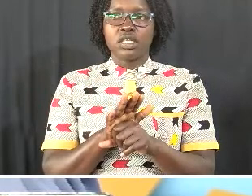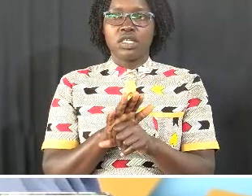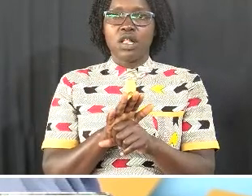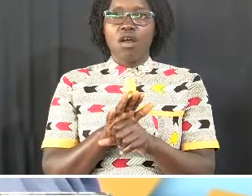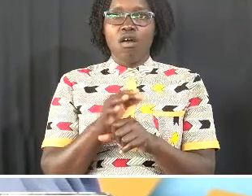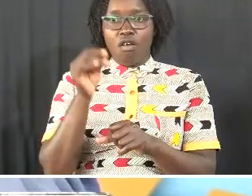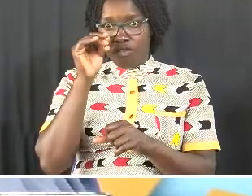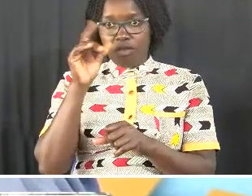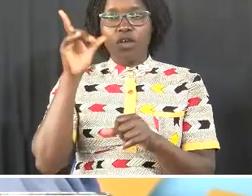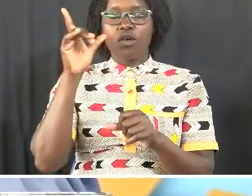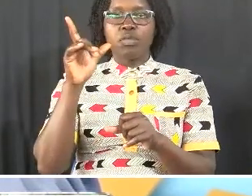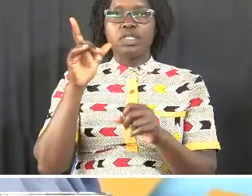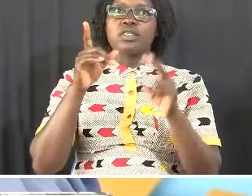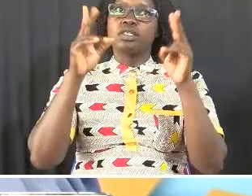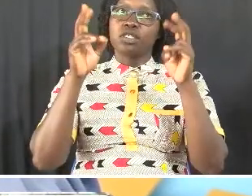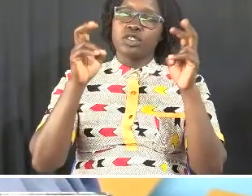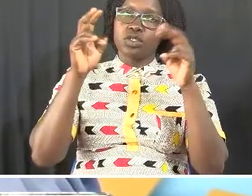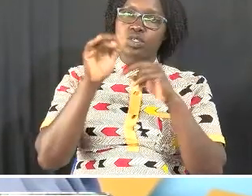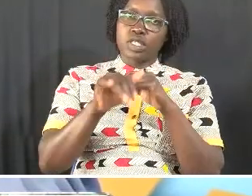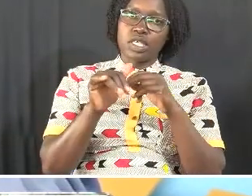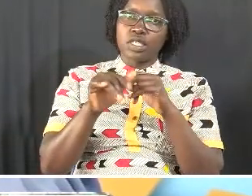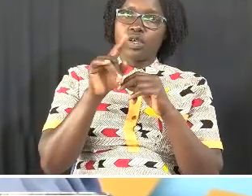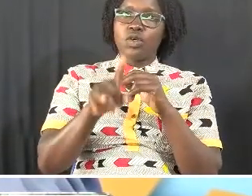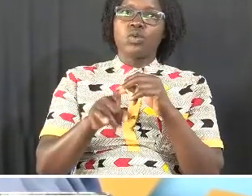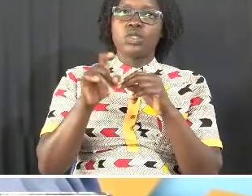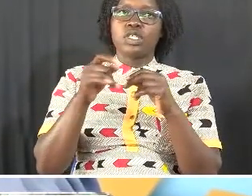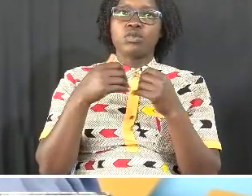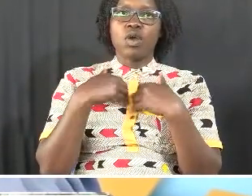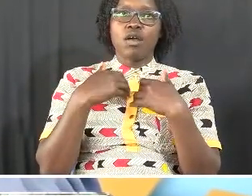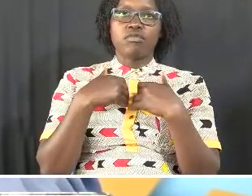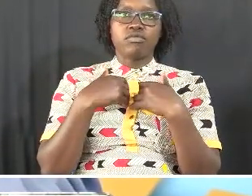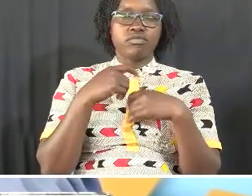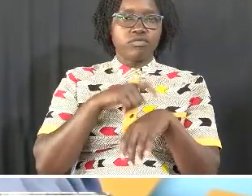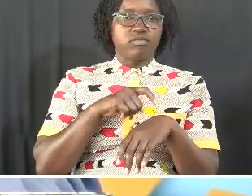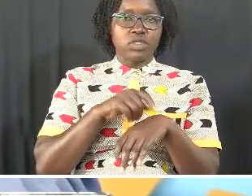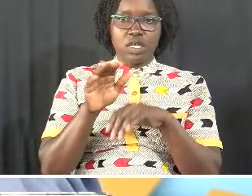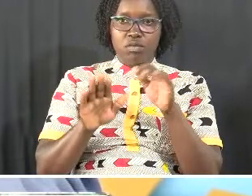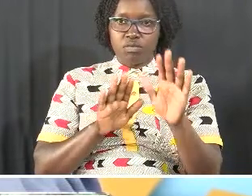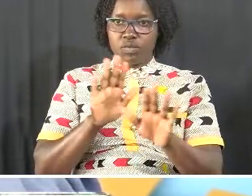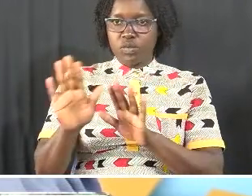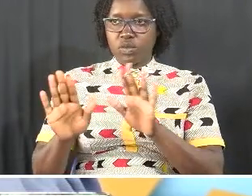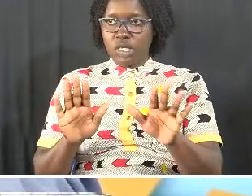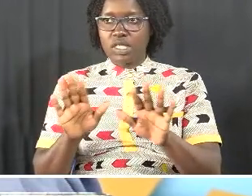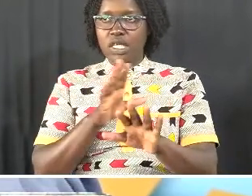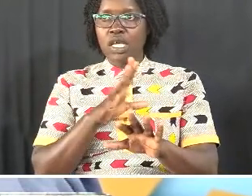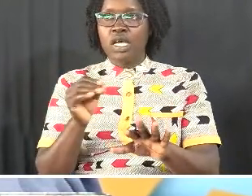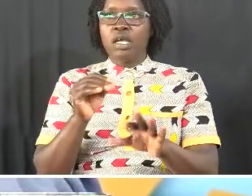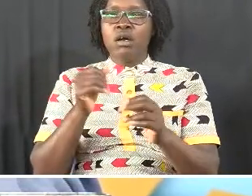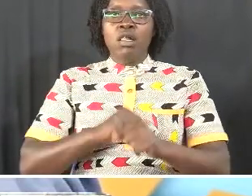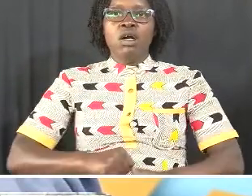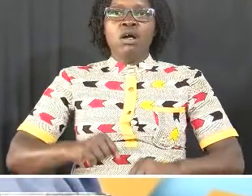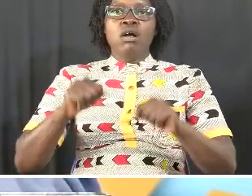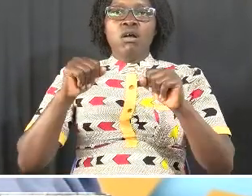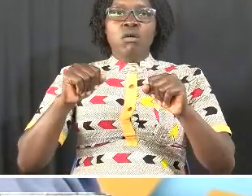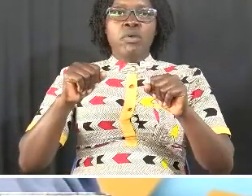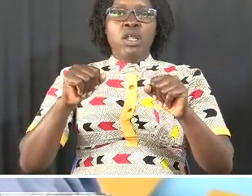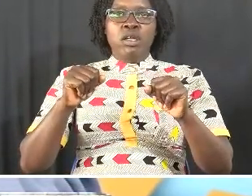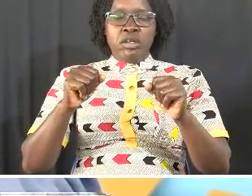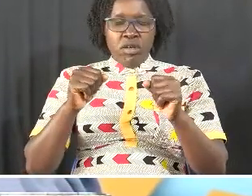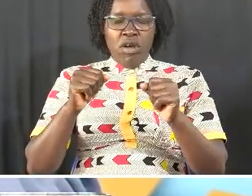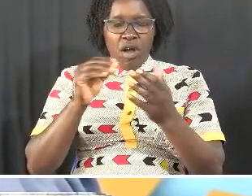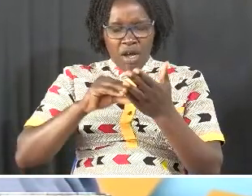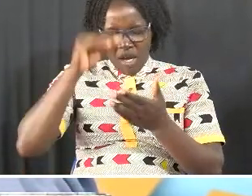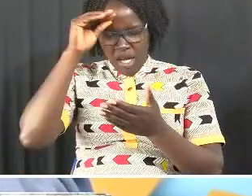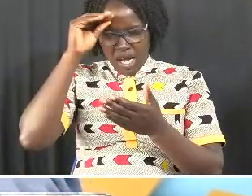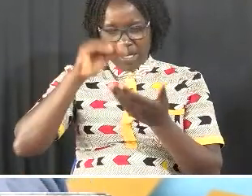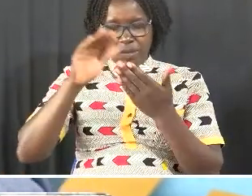eye-opening issues that you need to take time and be able to acquaint yourself with